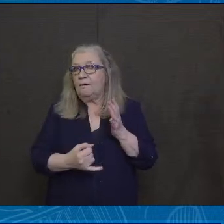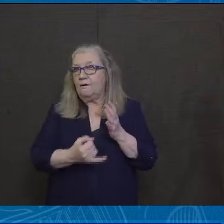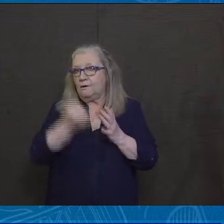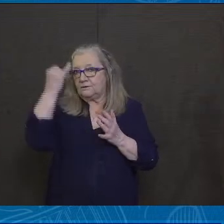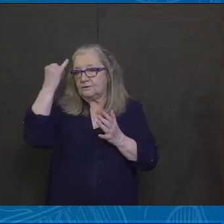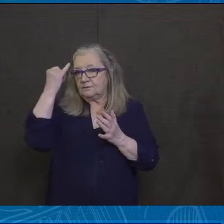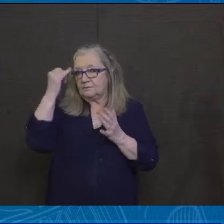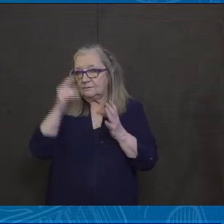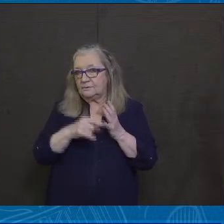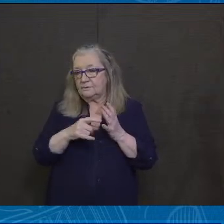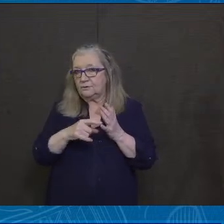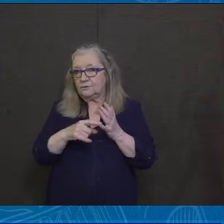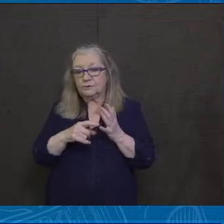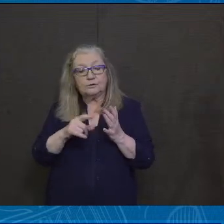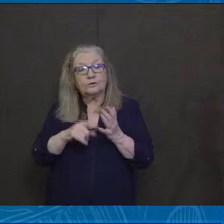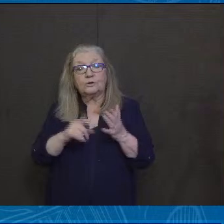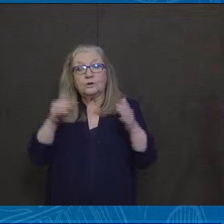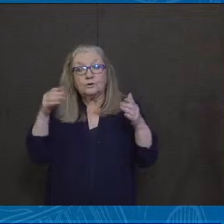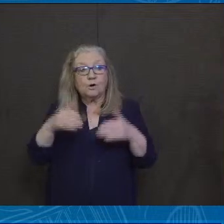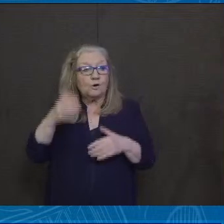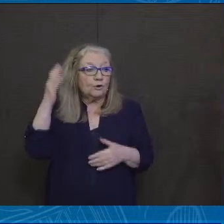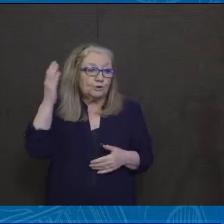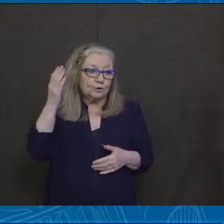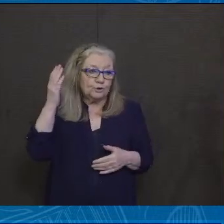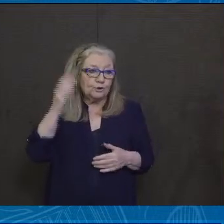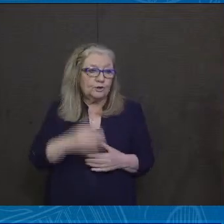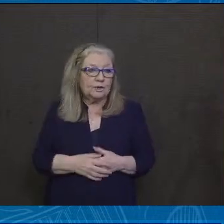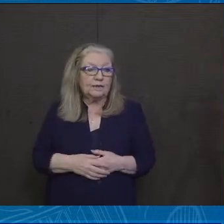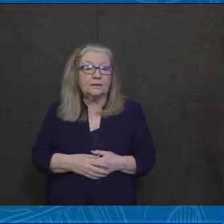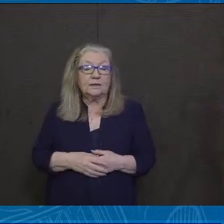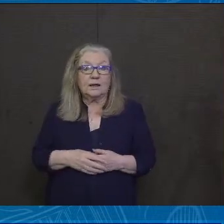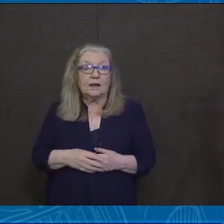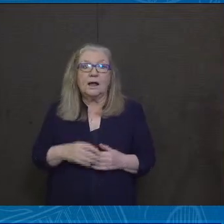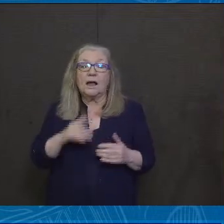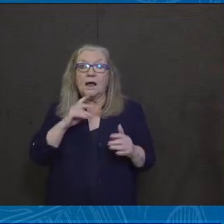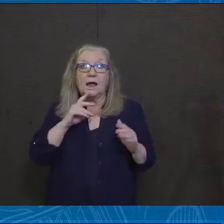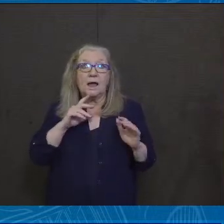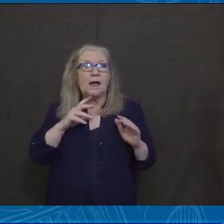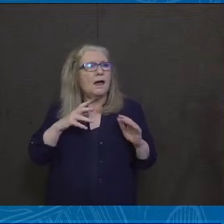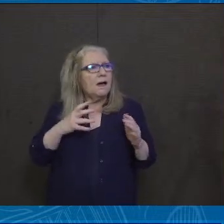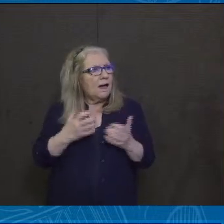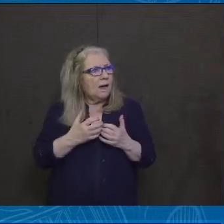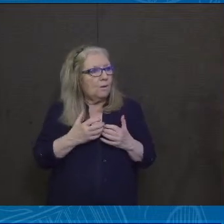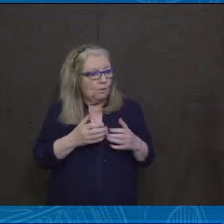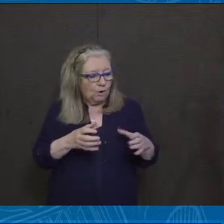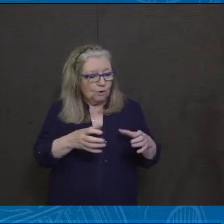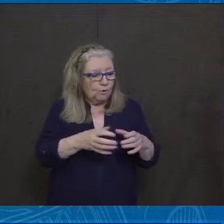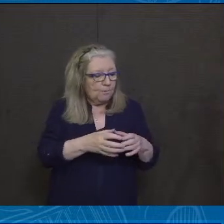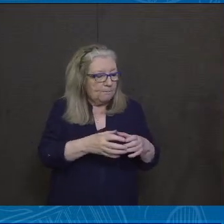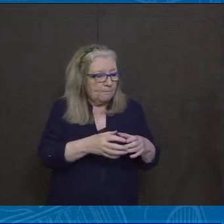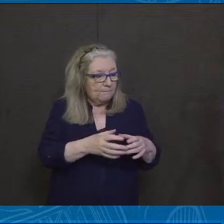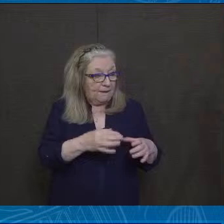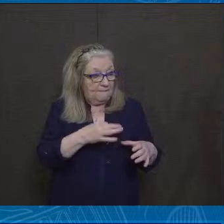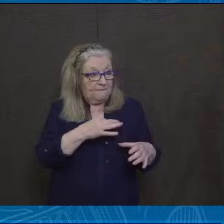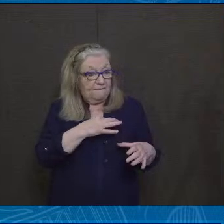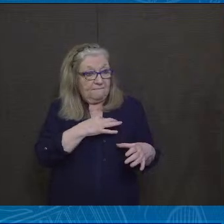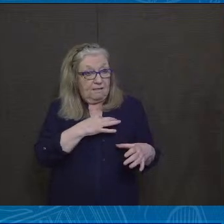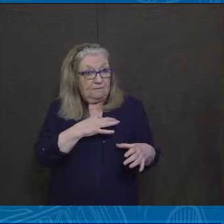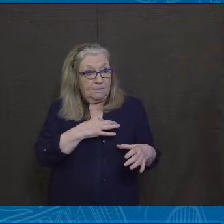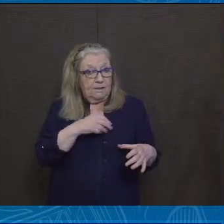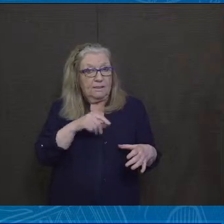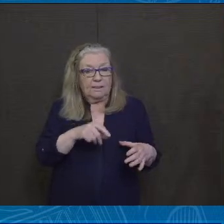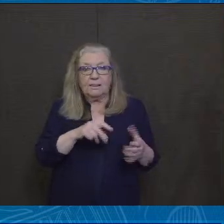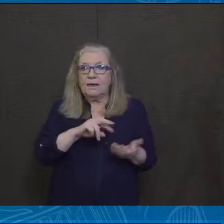The focus of her talk explores the engagement of vulnerable groups in Vanuatu's risk